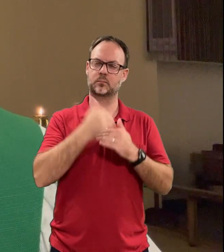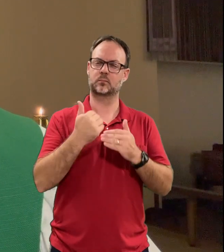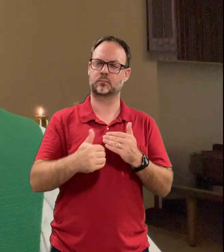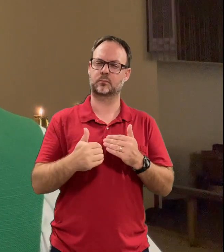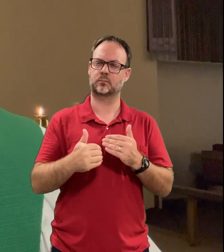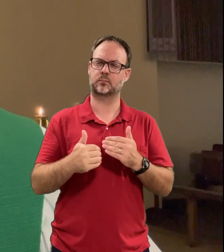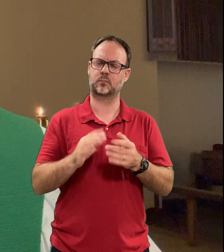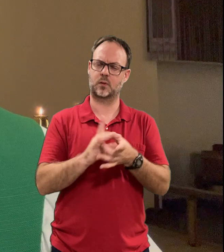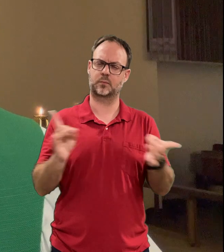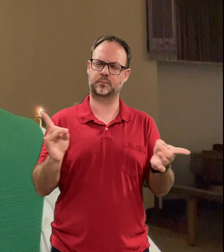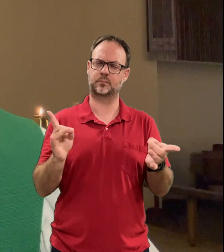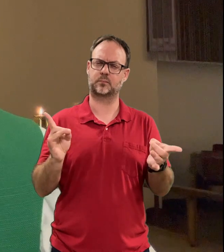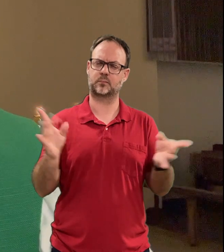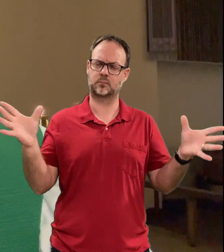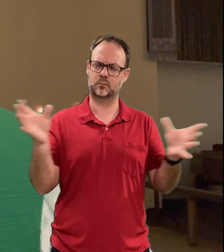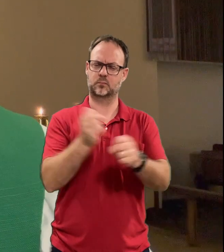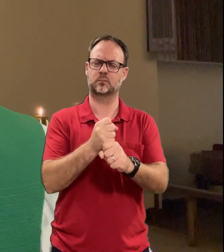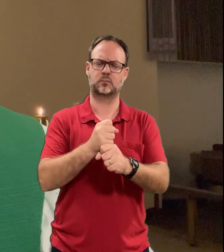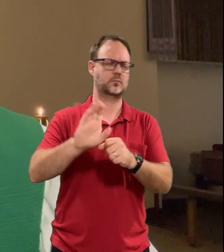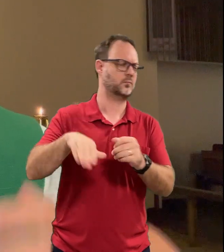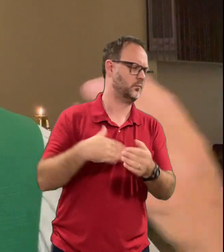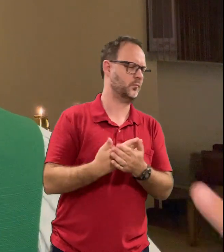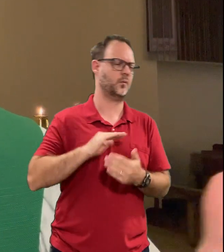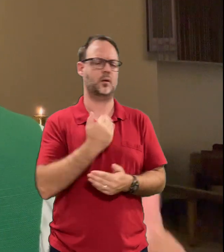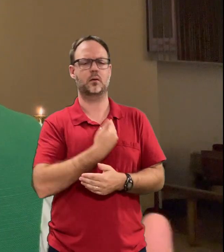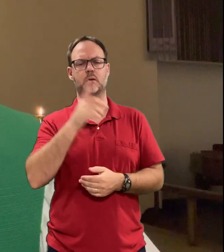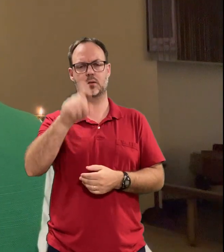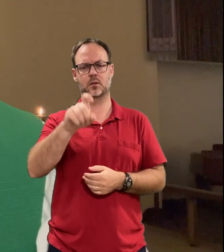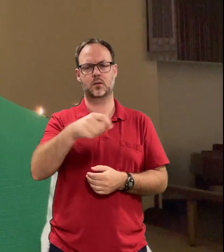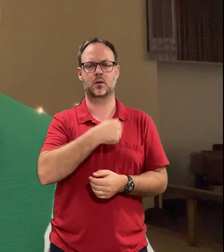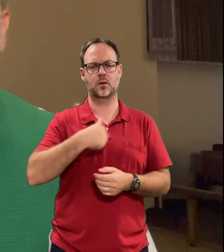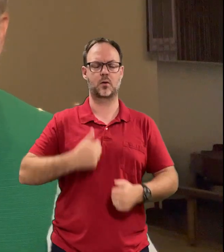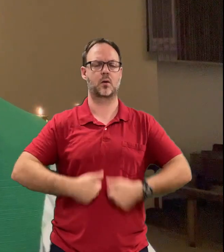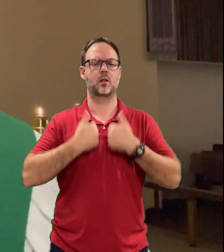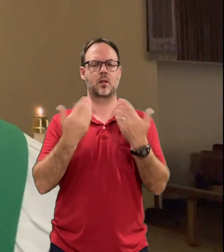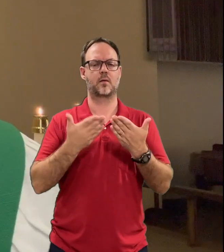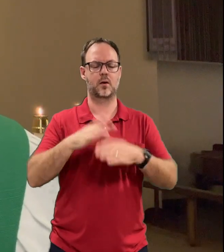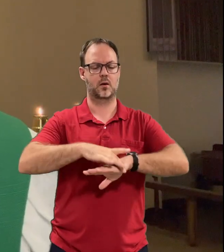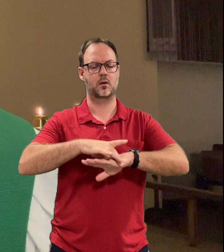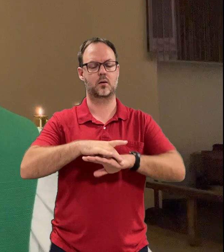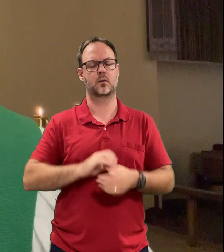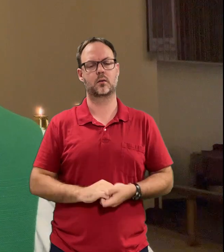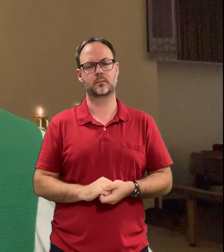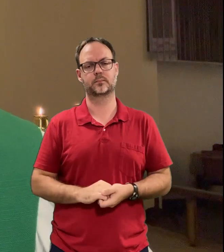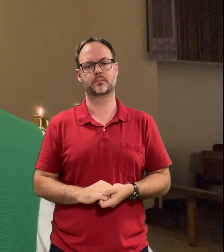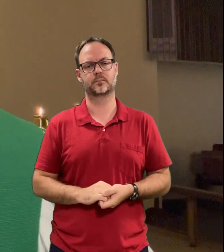Daily bread is a phrase that summarizes all of our needs as we live here on